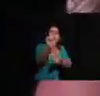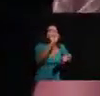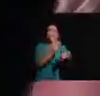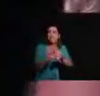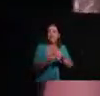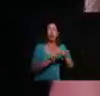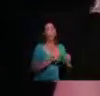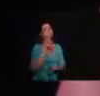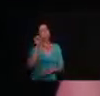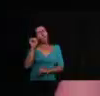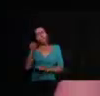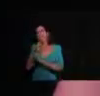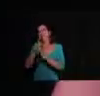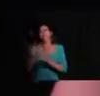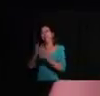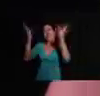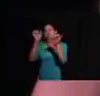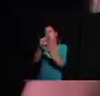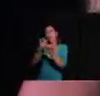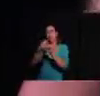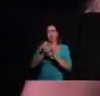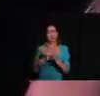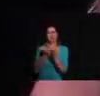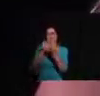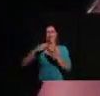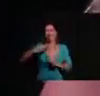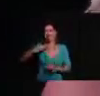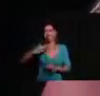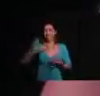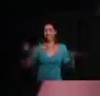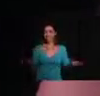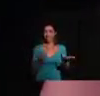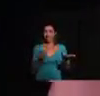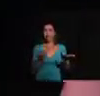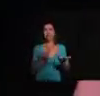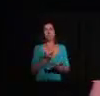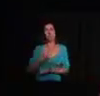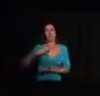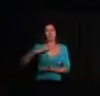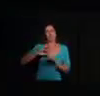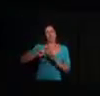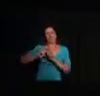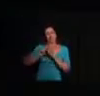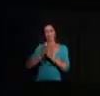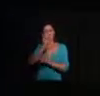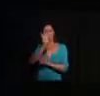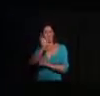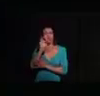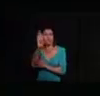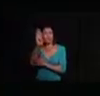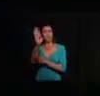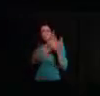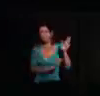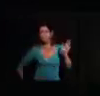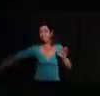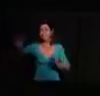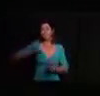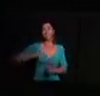of work, but it's taken a lot of volunteers as well. Excellent. We've had volunteers working since February of this year from all across the